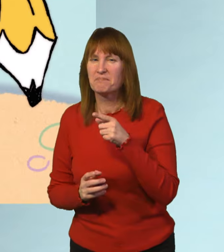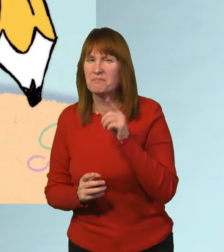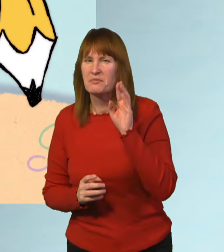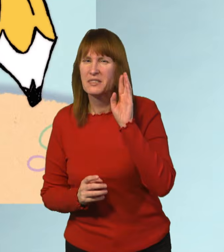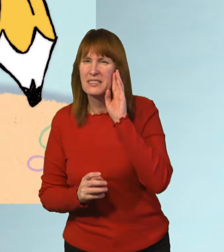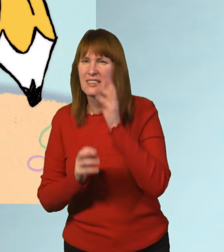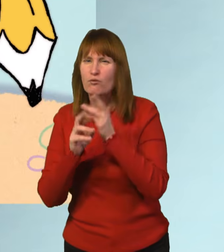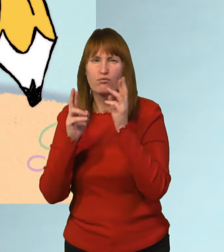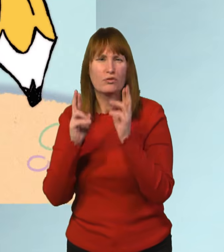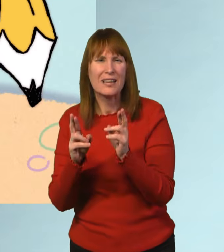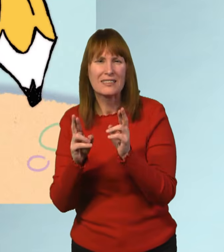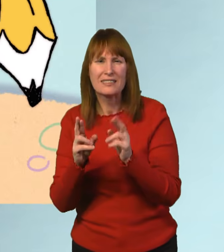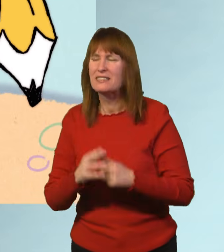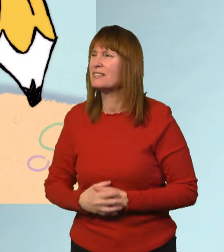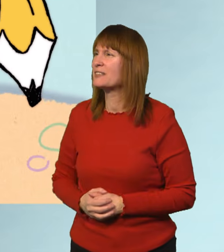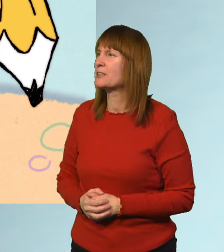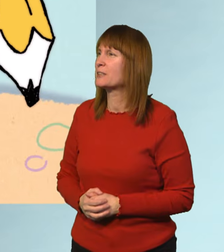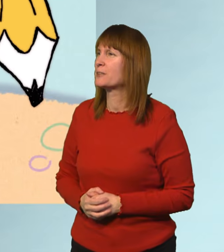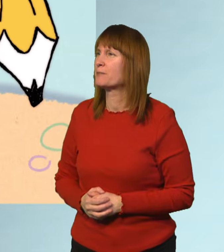That doesn't sound right.